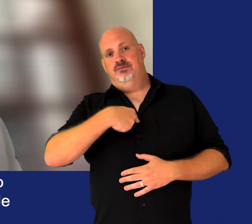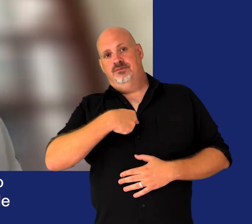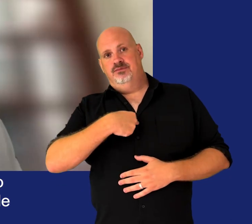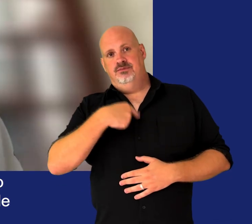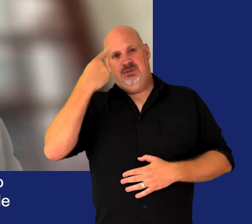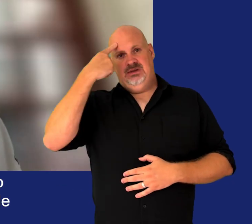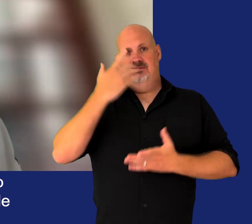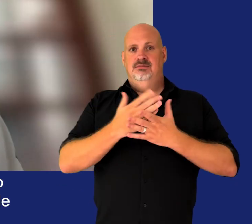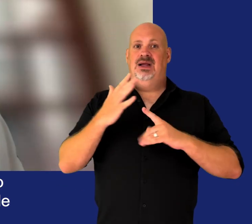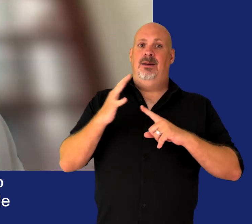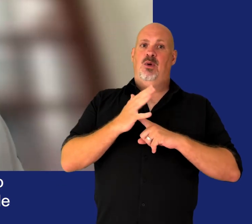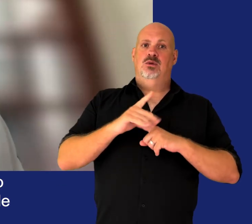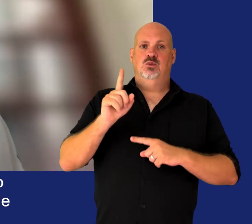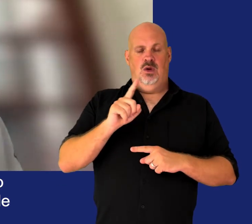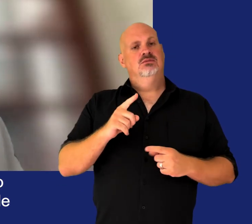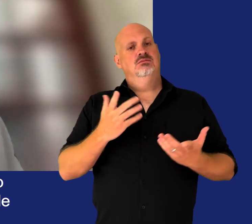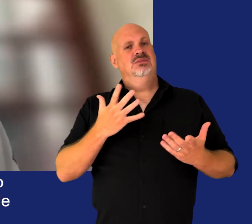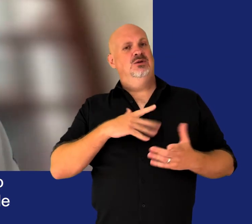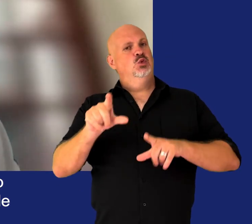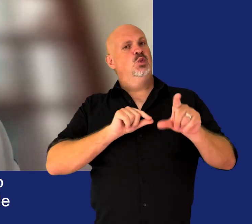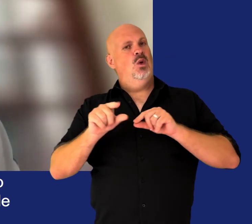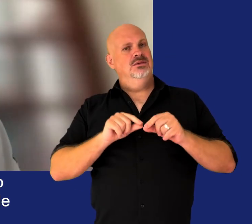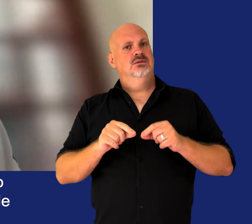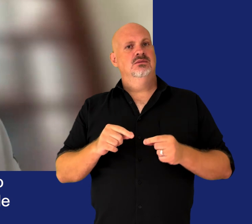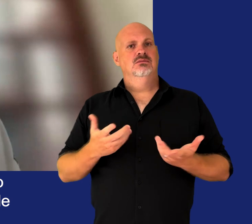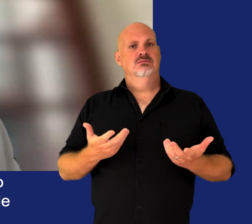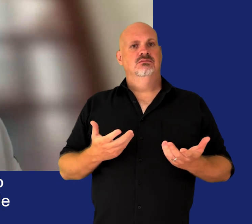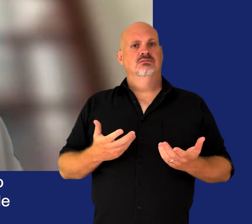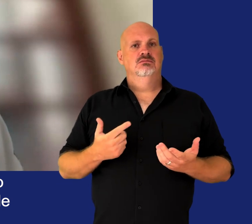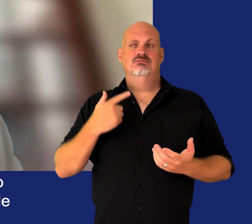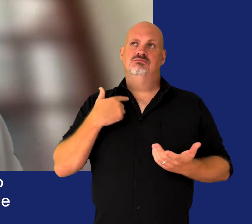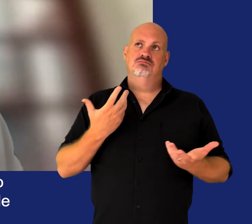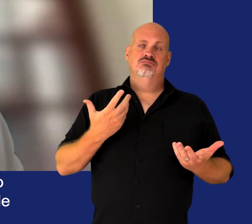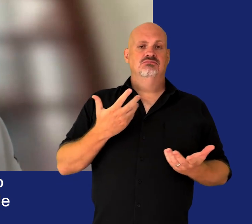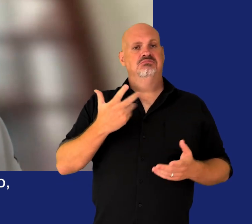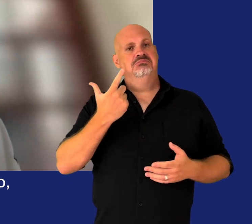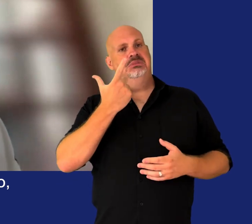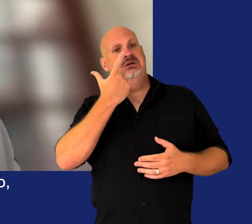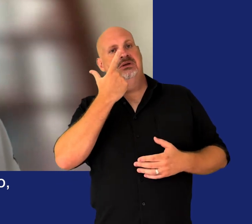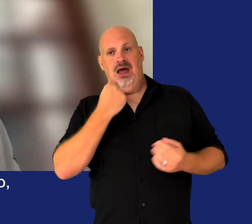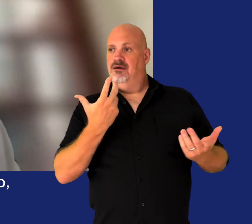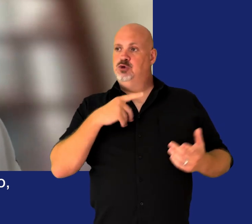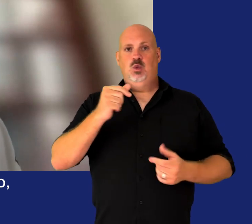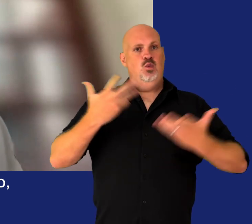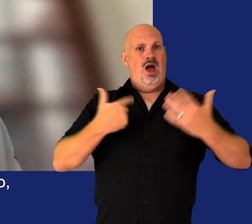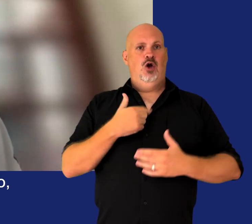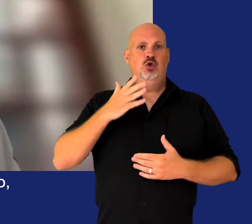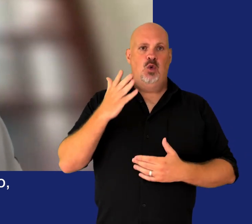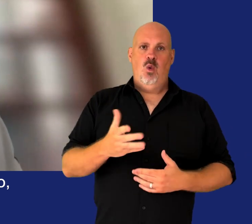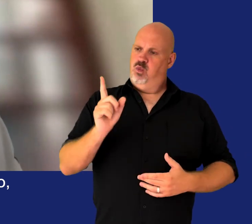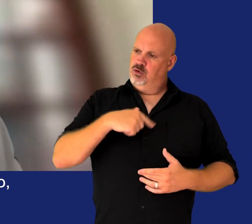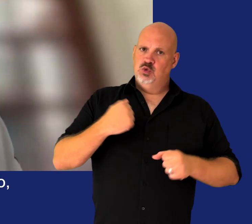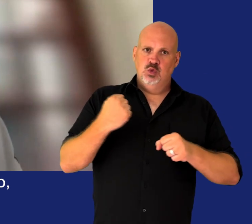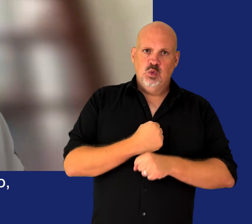Well, I'll start. I think for me, the thing is to have a choice. And I think sort of able people have a choice where they go, what they